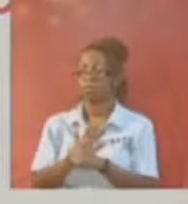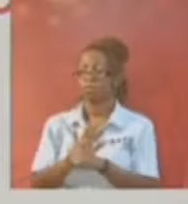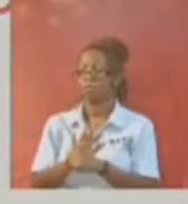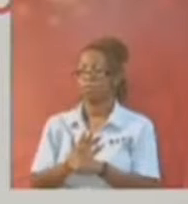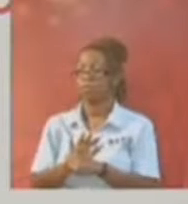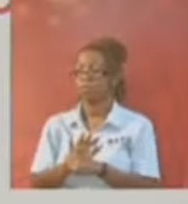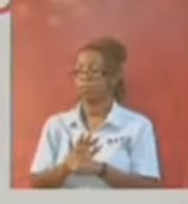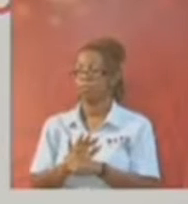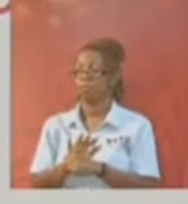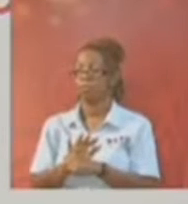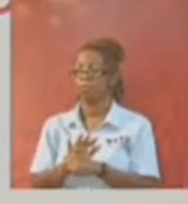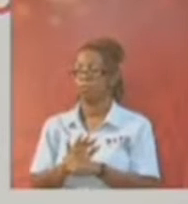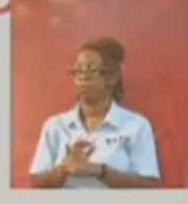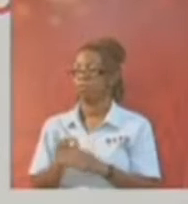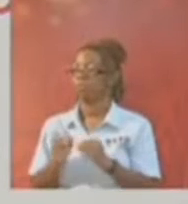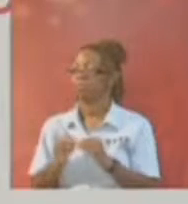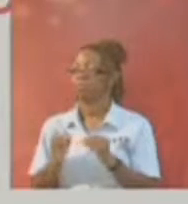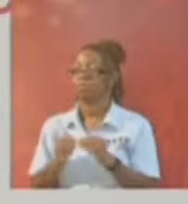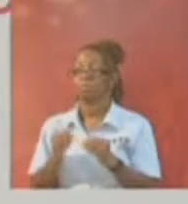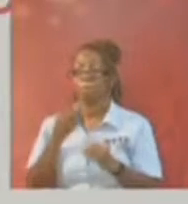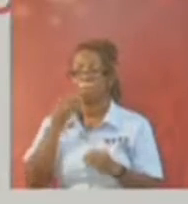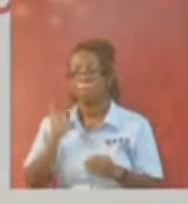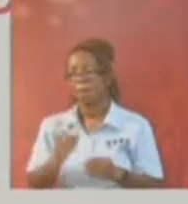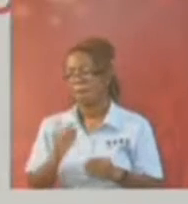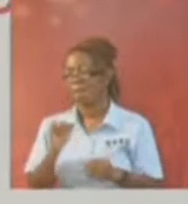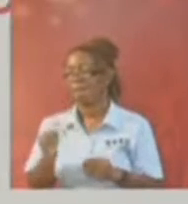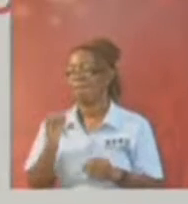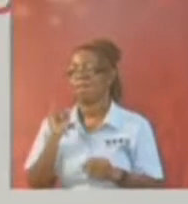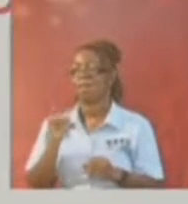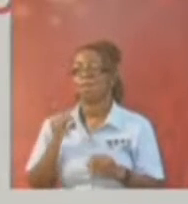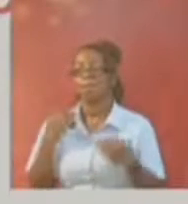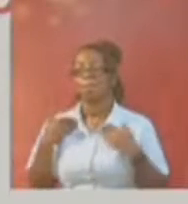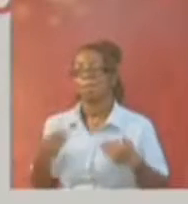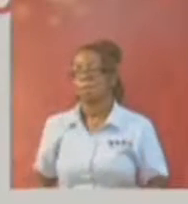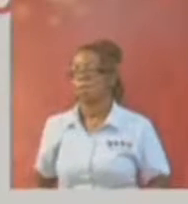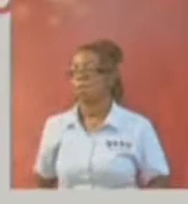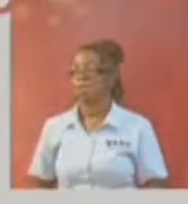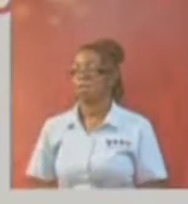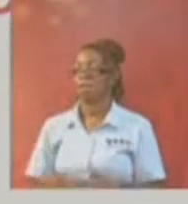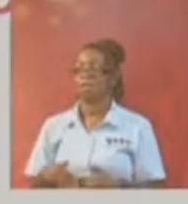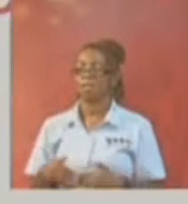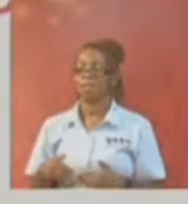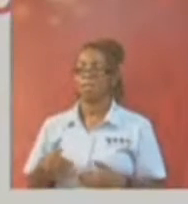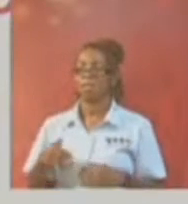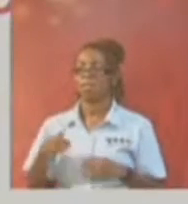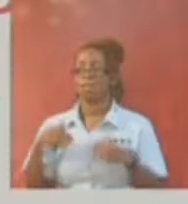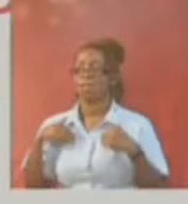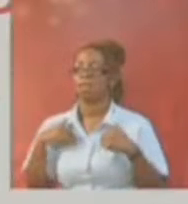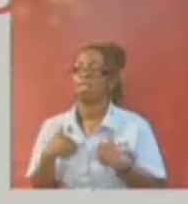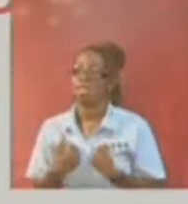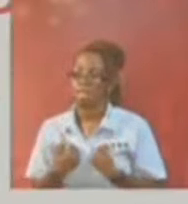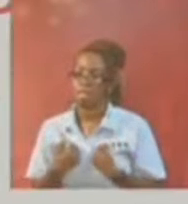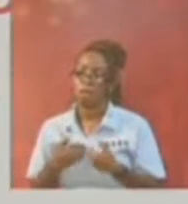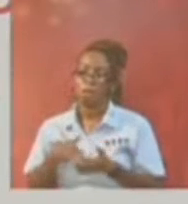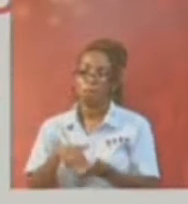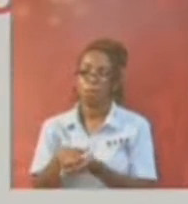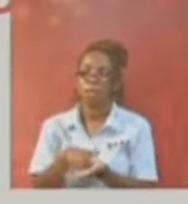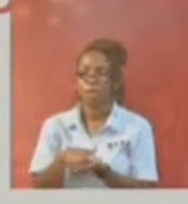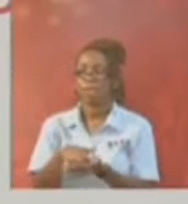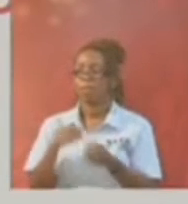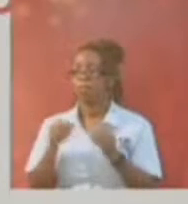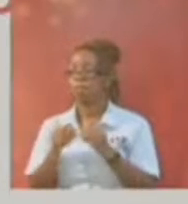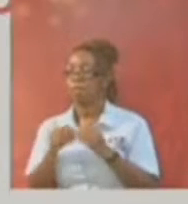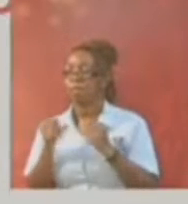on your body, on your physiology, and cause decompensation and death, and vice